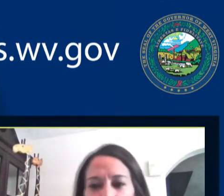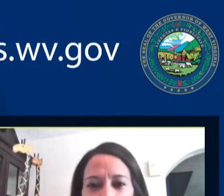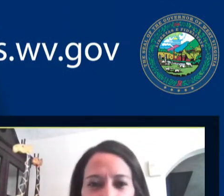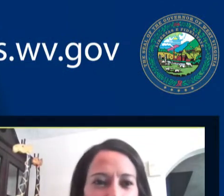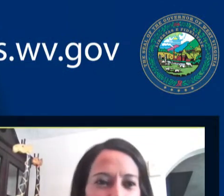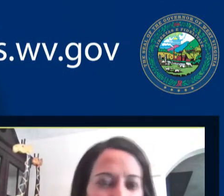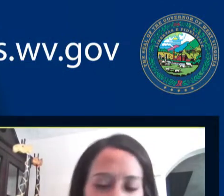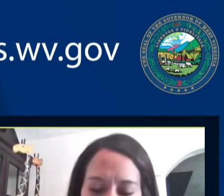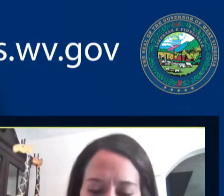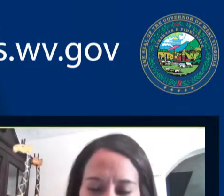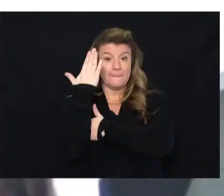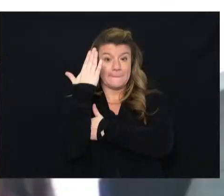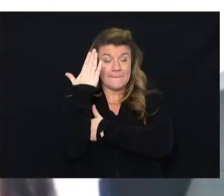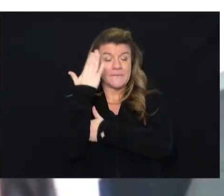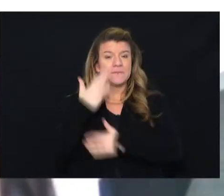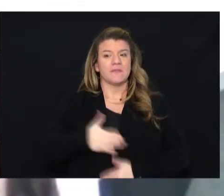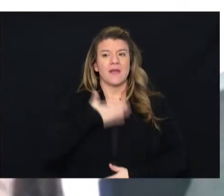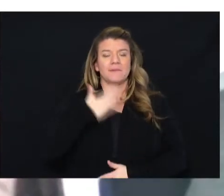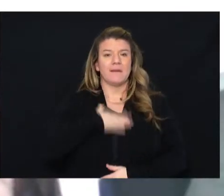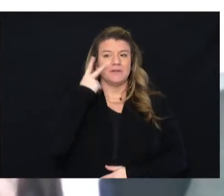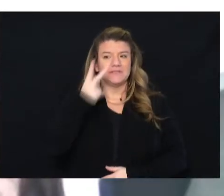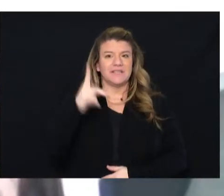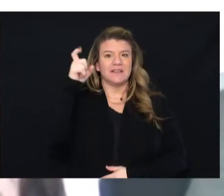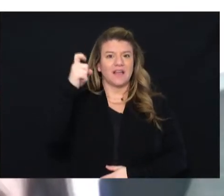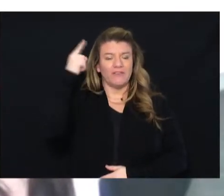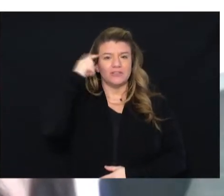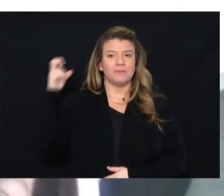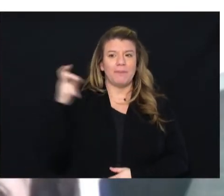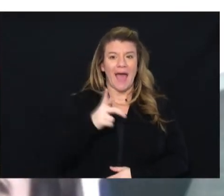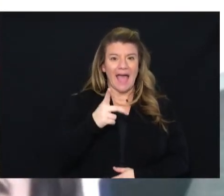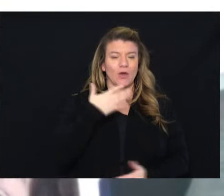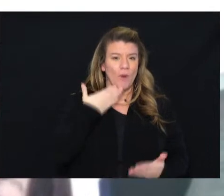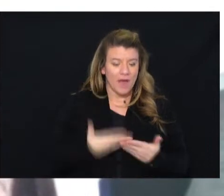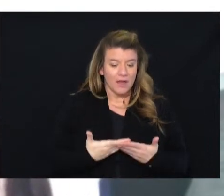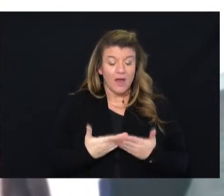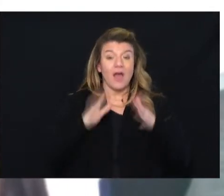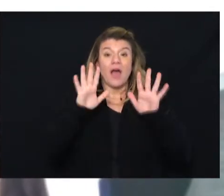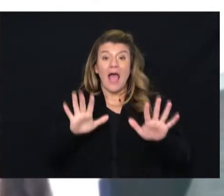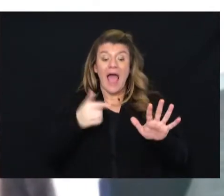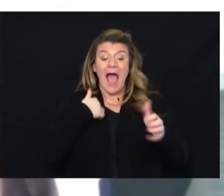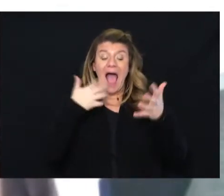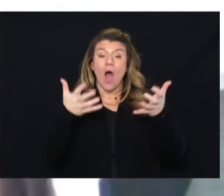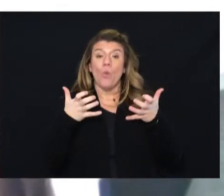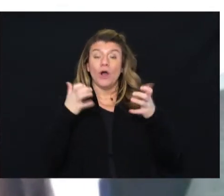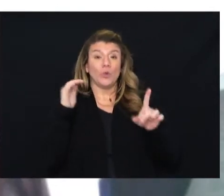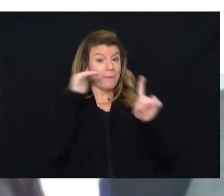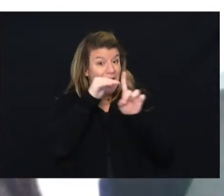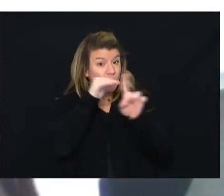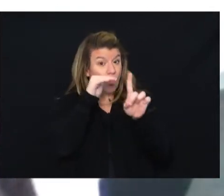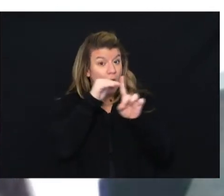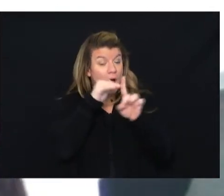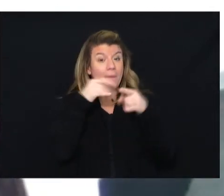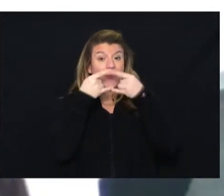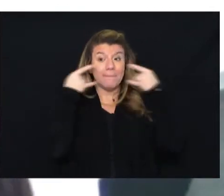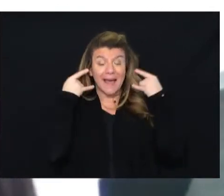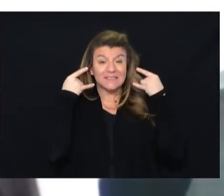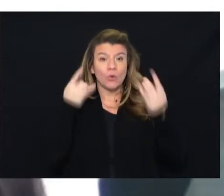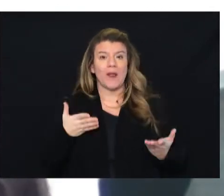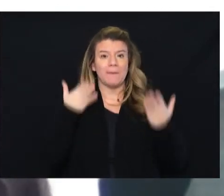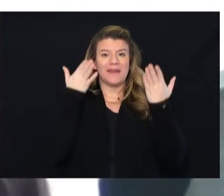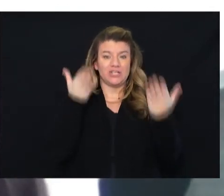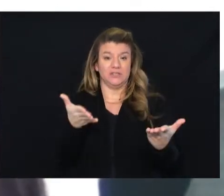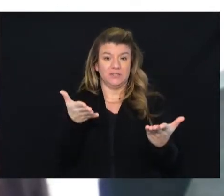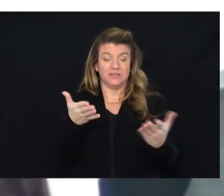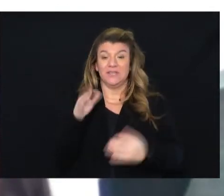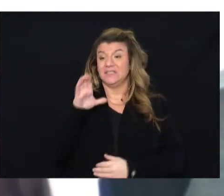Good morning. Glad to see the governor is back and well. And I just want to remind everybody about the mask recommendations.